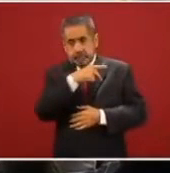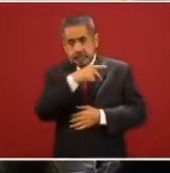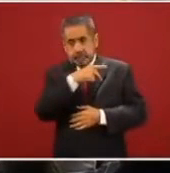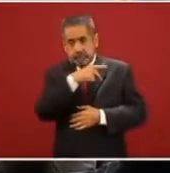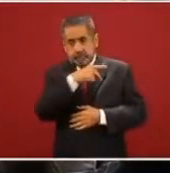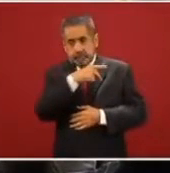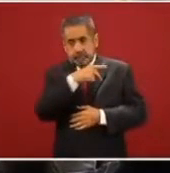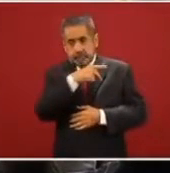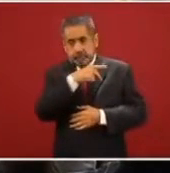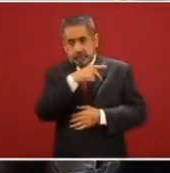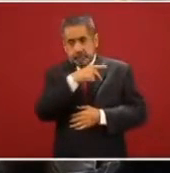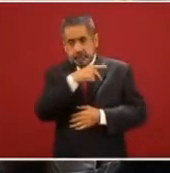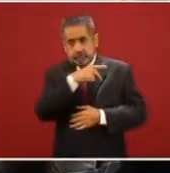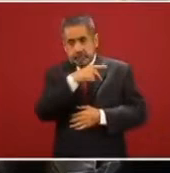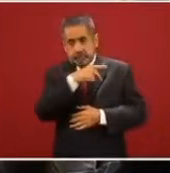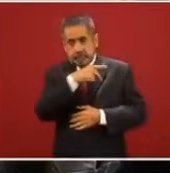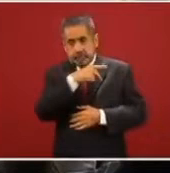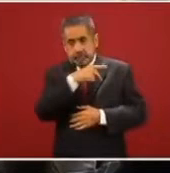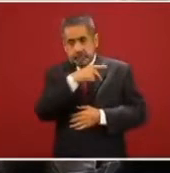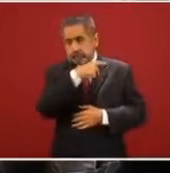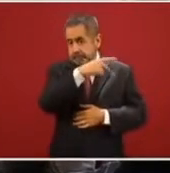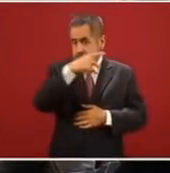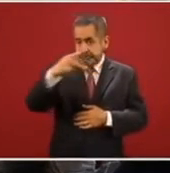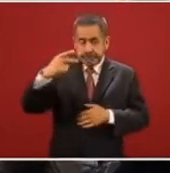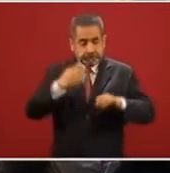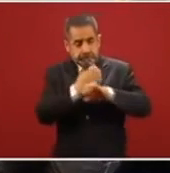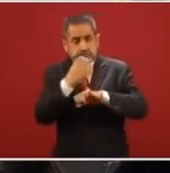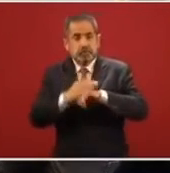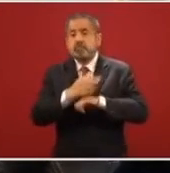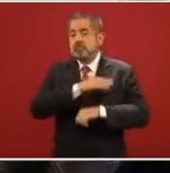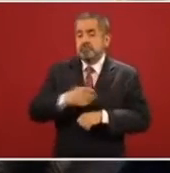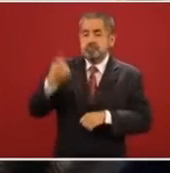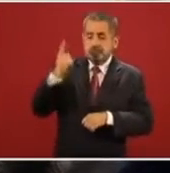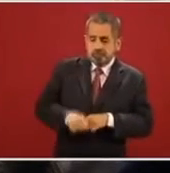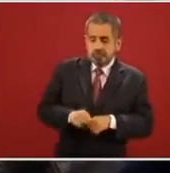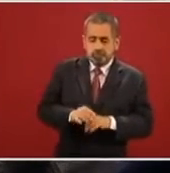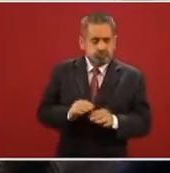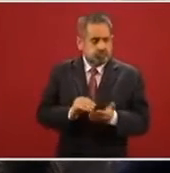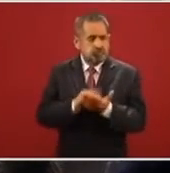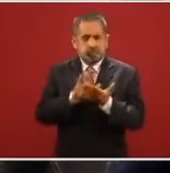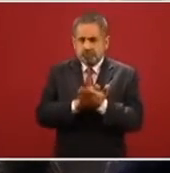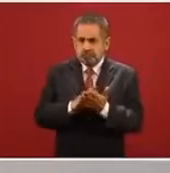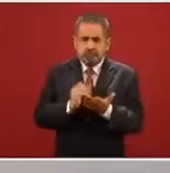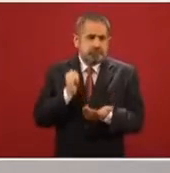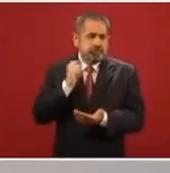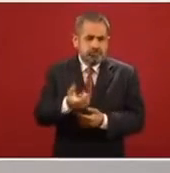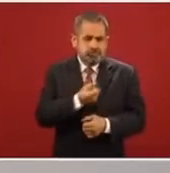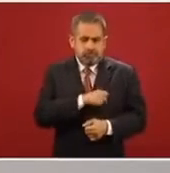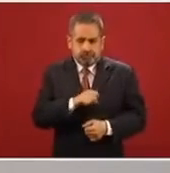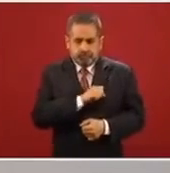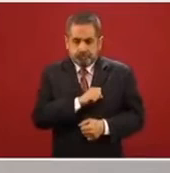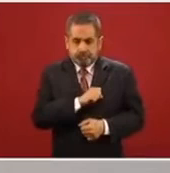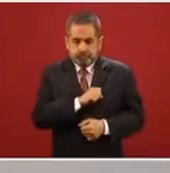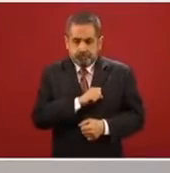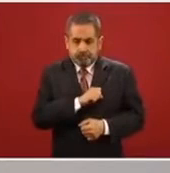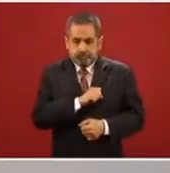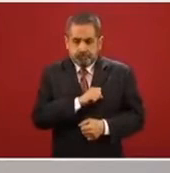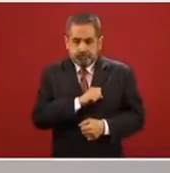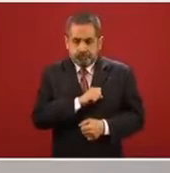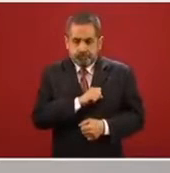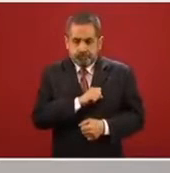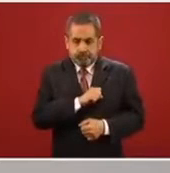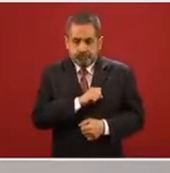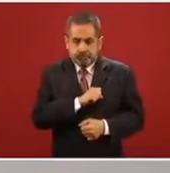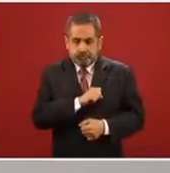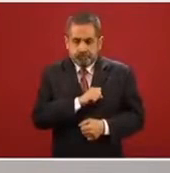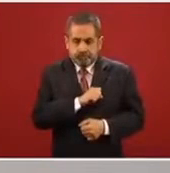as authorities of health, pusieron de consenso la disposición de actuar and they put